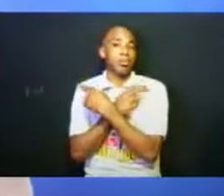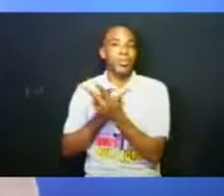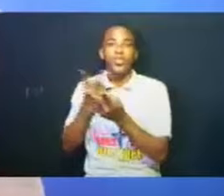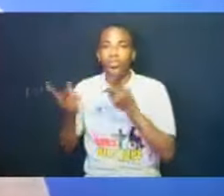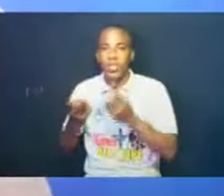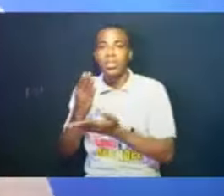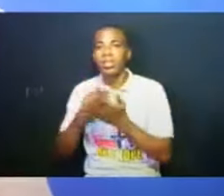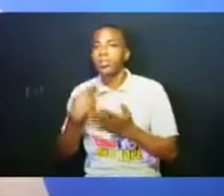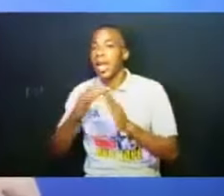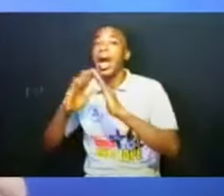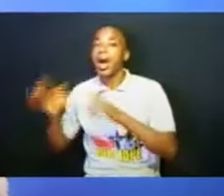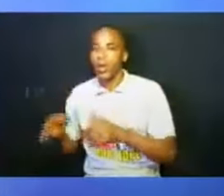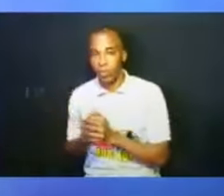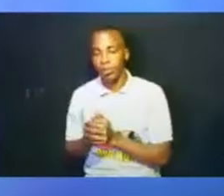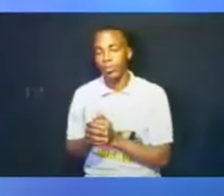he